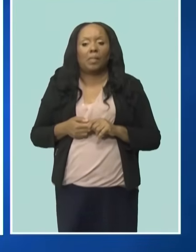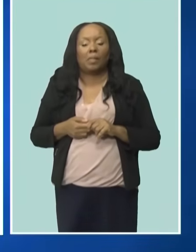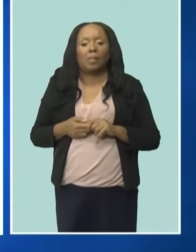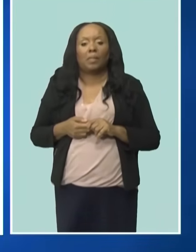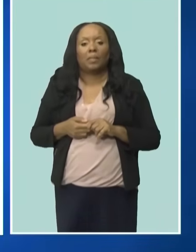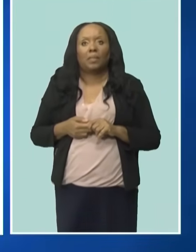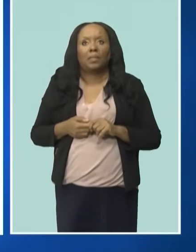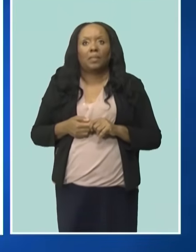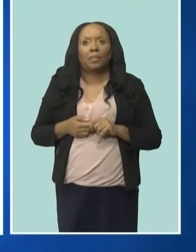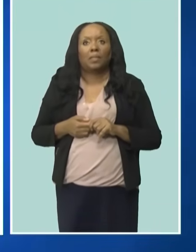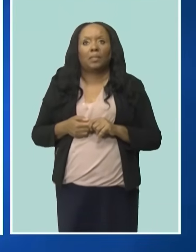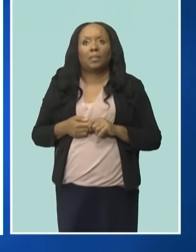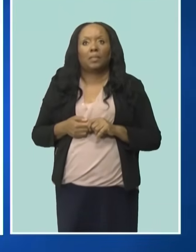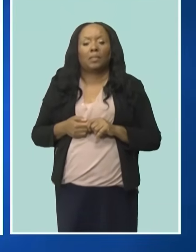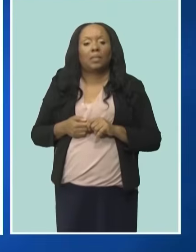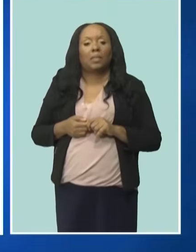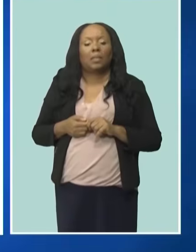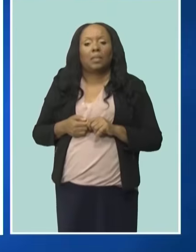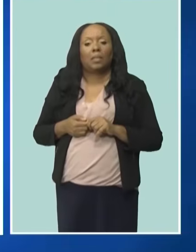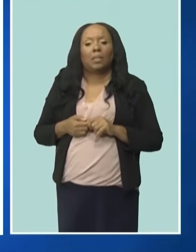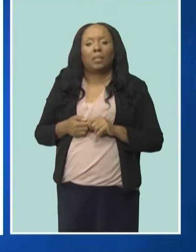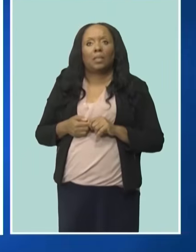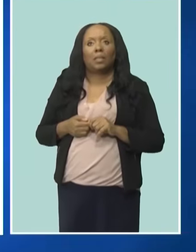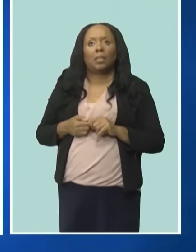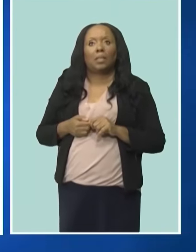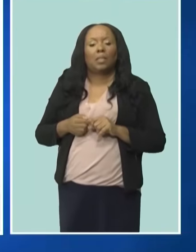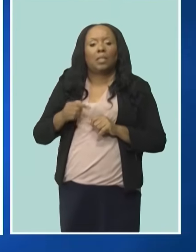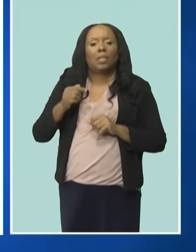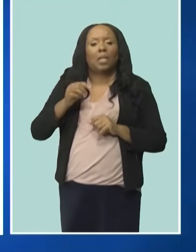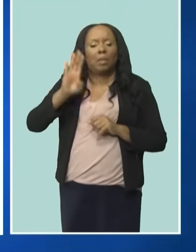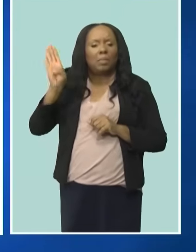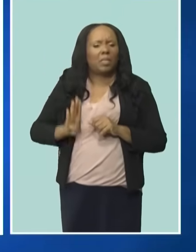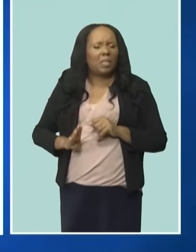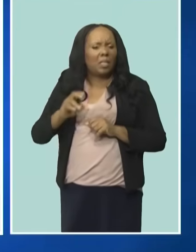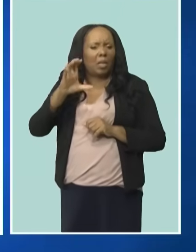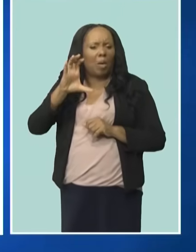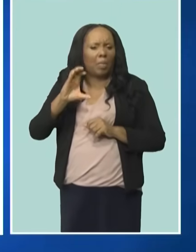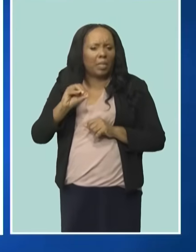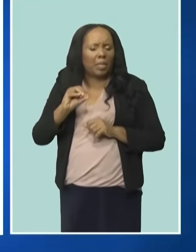the company that owns banks, I think is a Brazilian